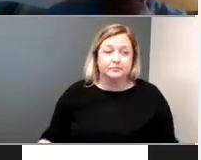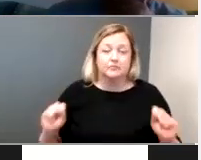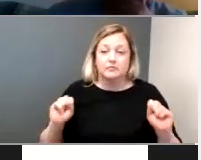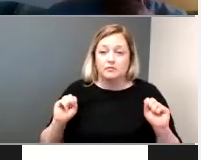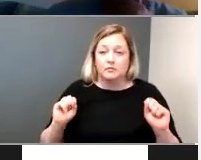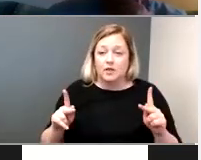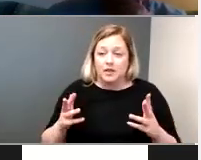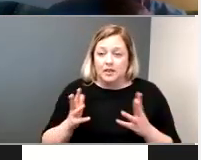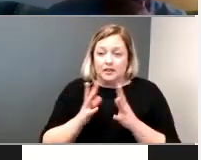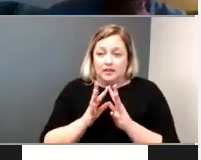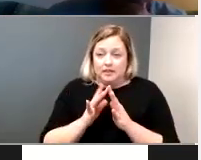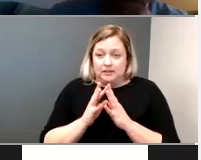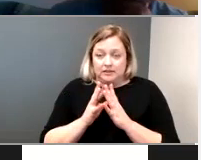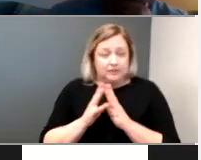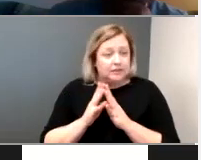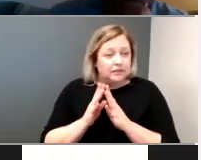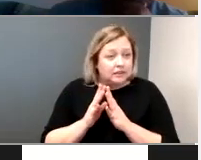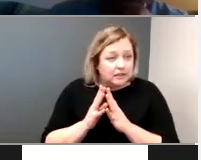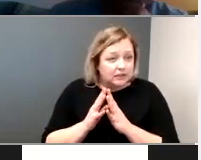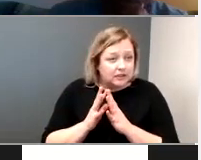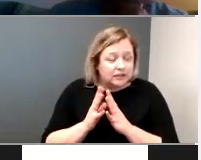I guess that's it for our review.